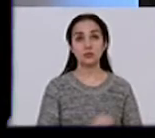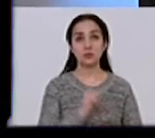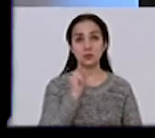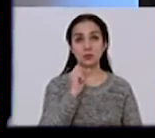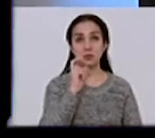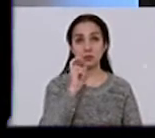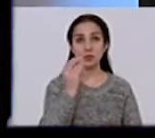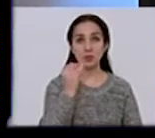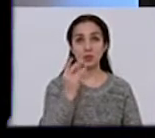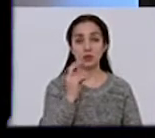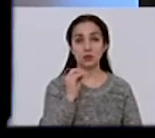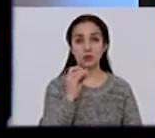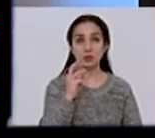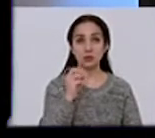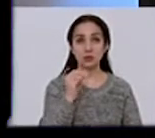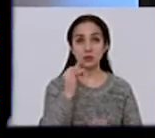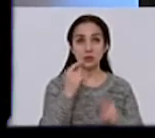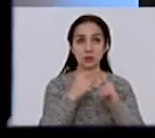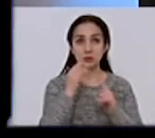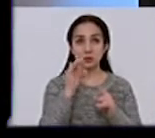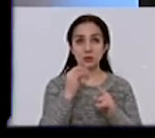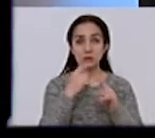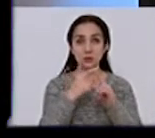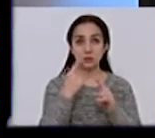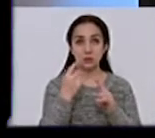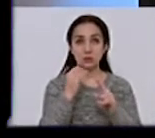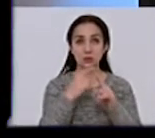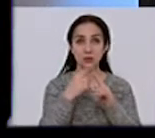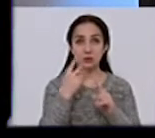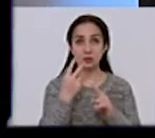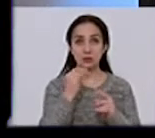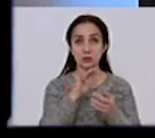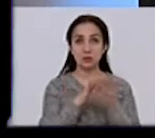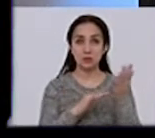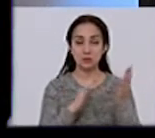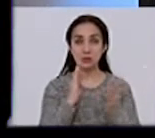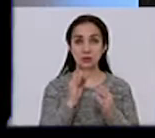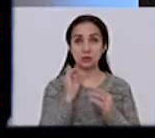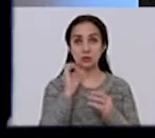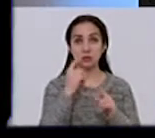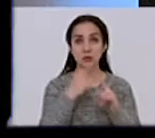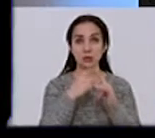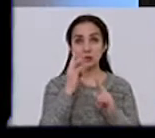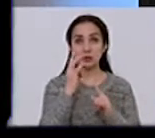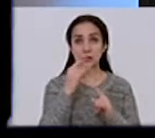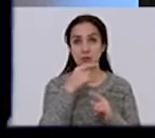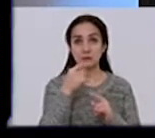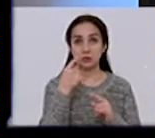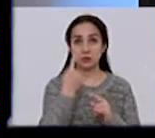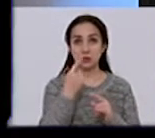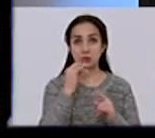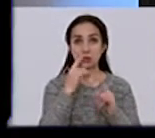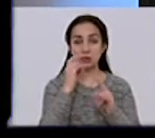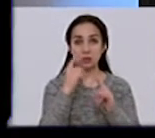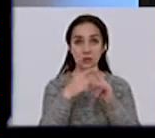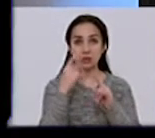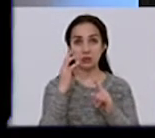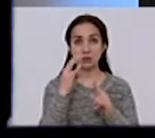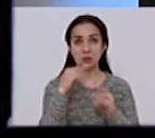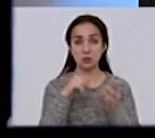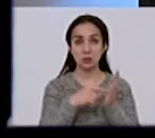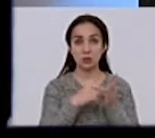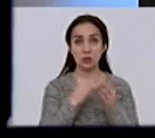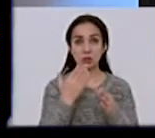AB kesmani x0, x1, x2 va hokazo xn-1, xn